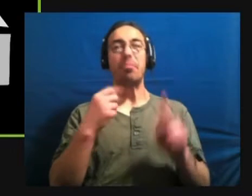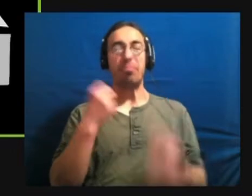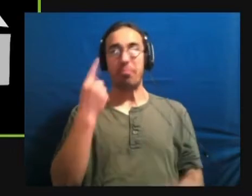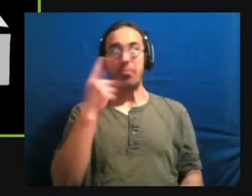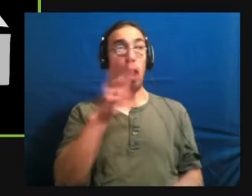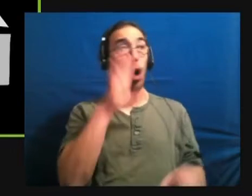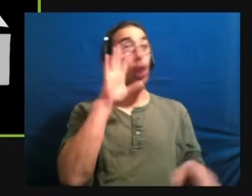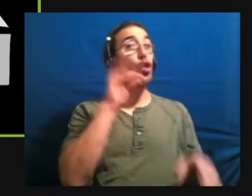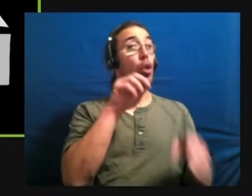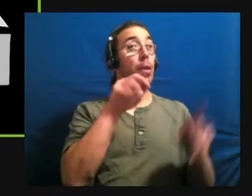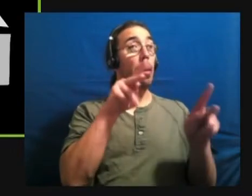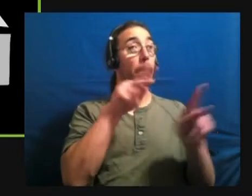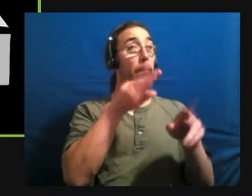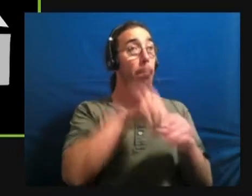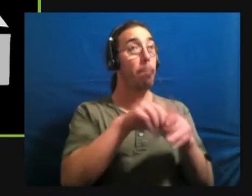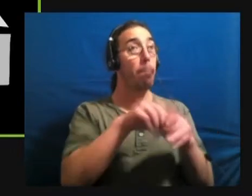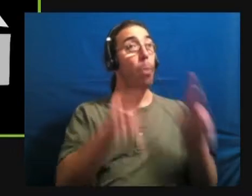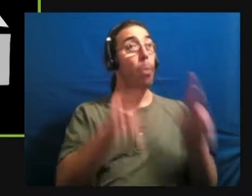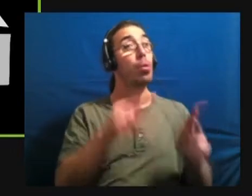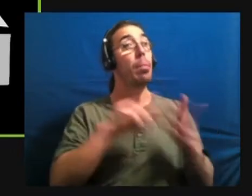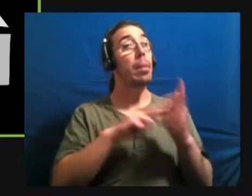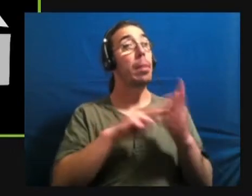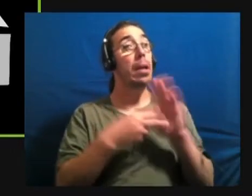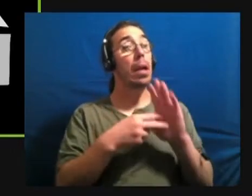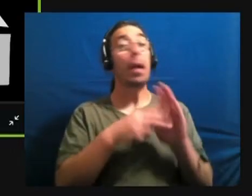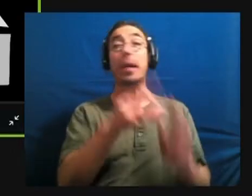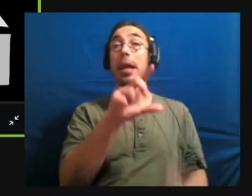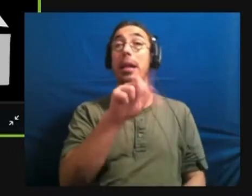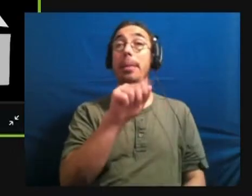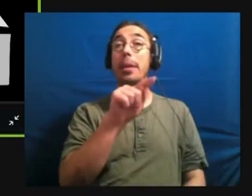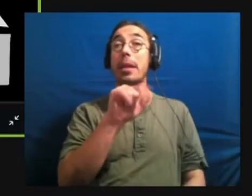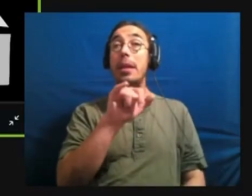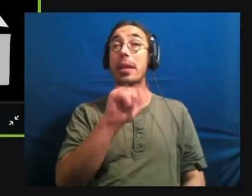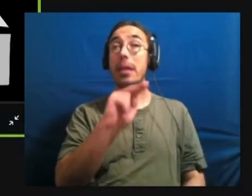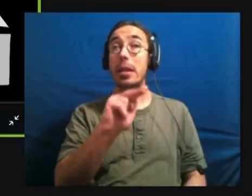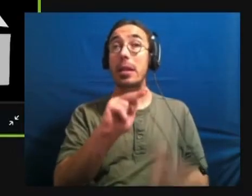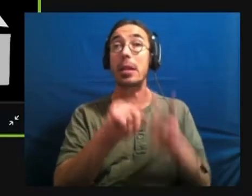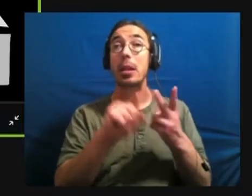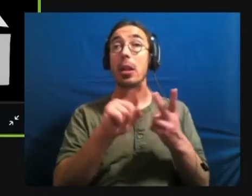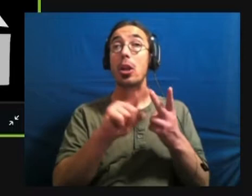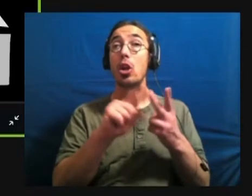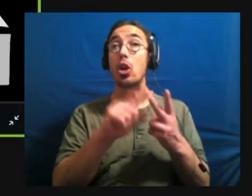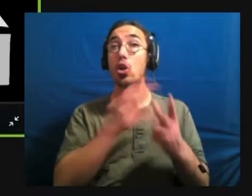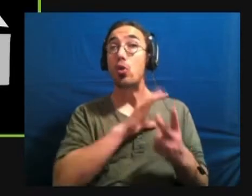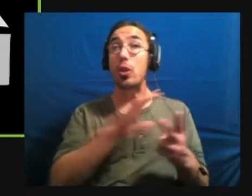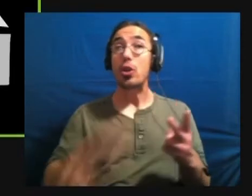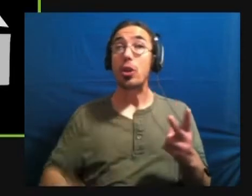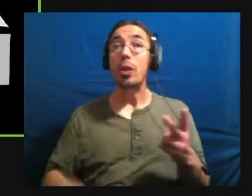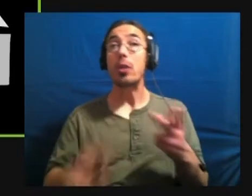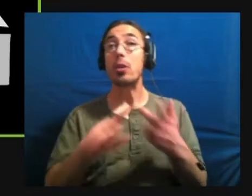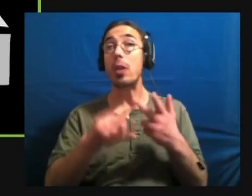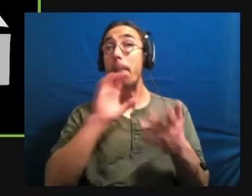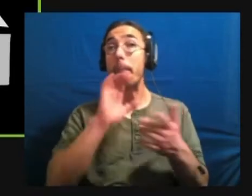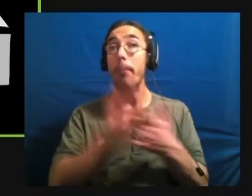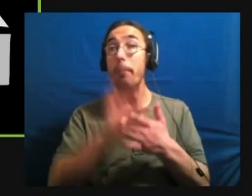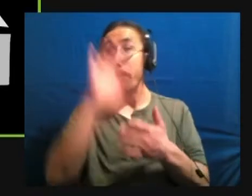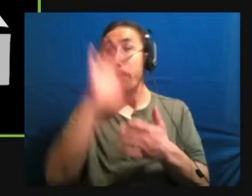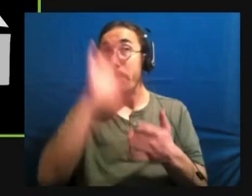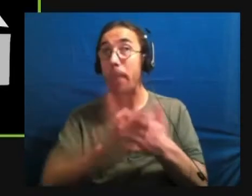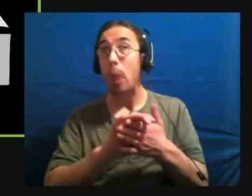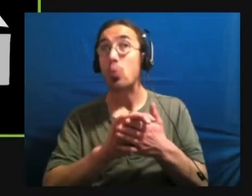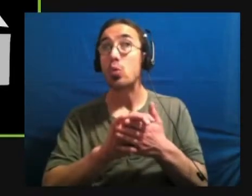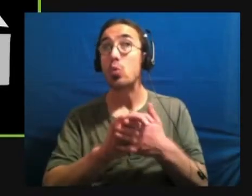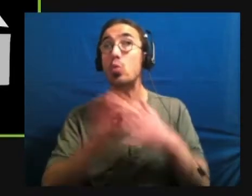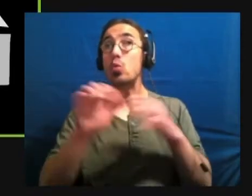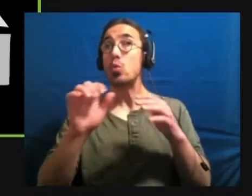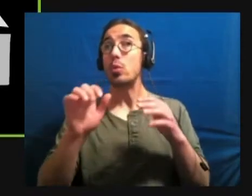can be Latin or Christian or a spouse, But those things